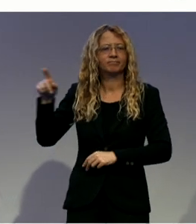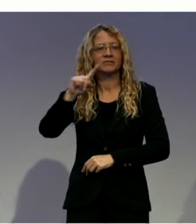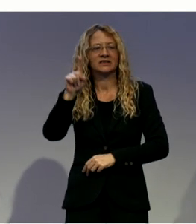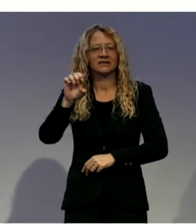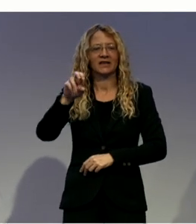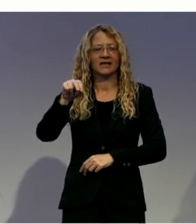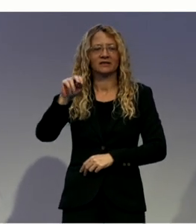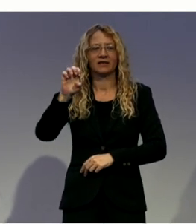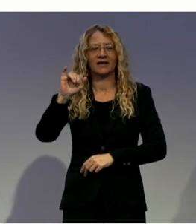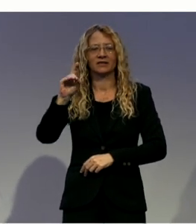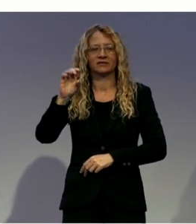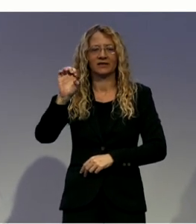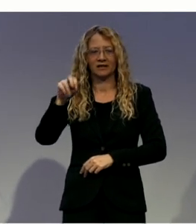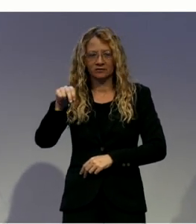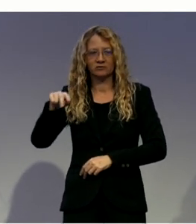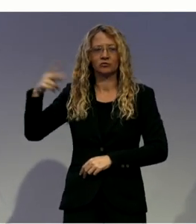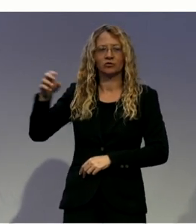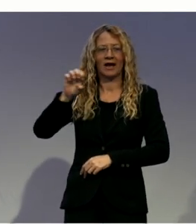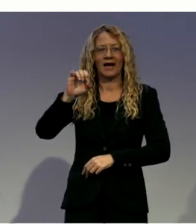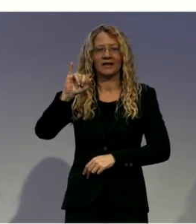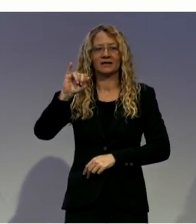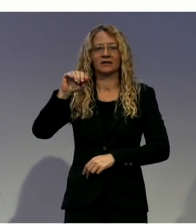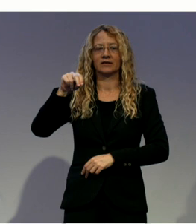Okay, next slide, please.